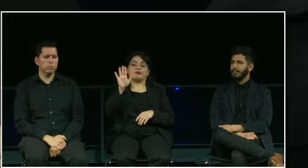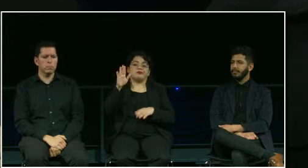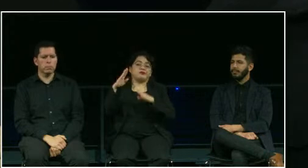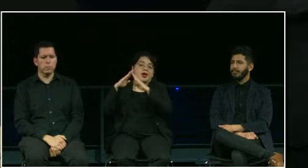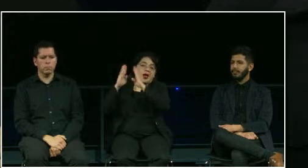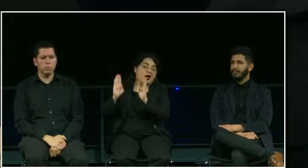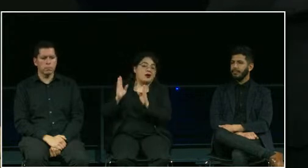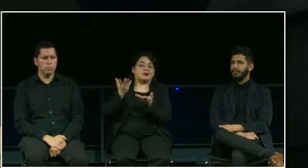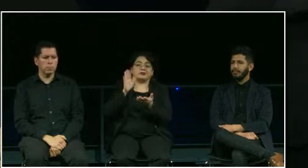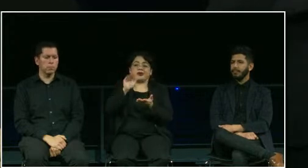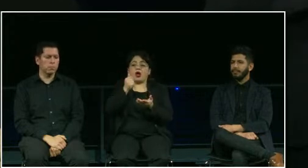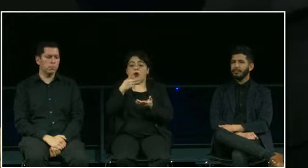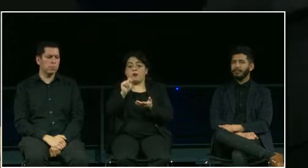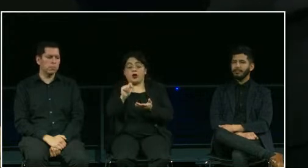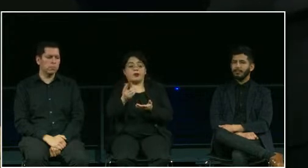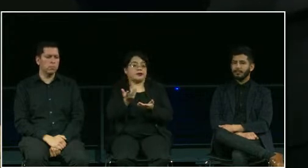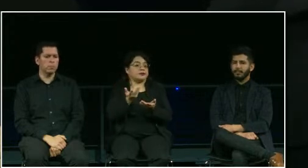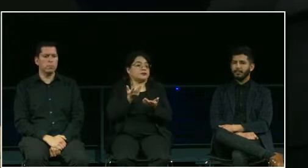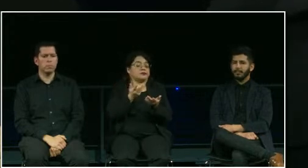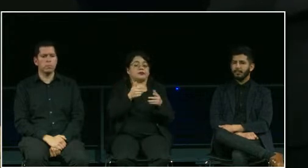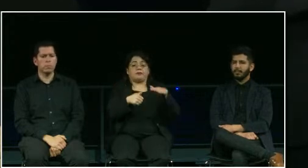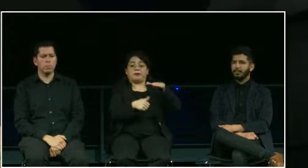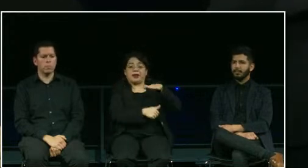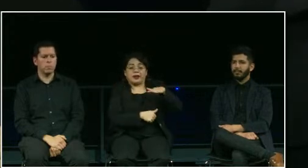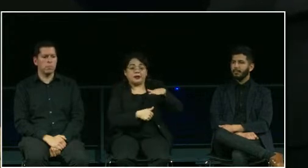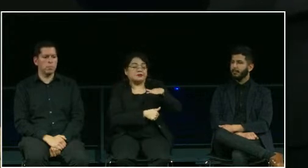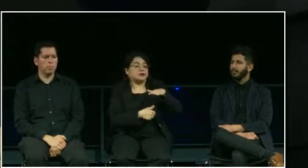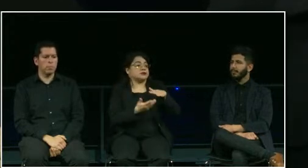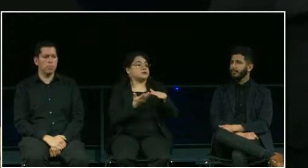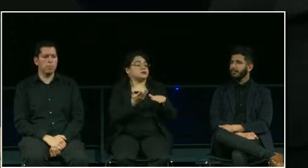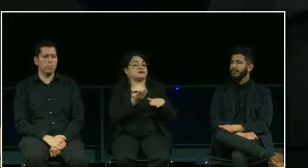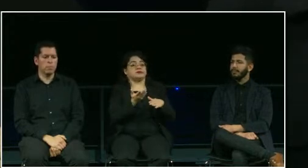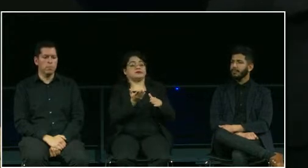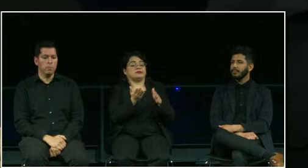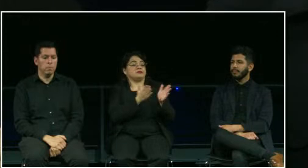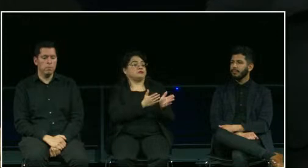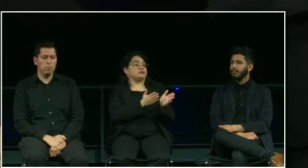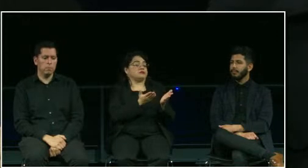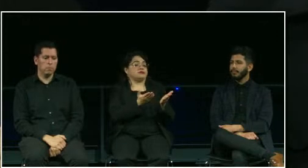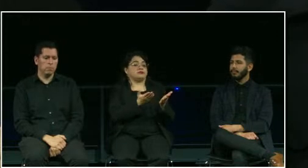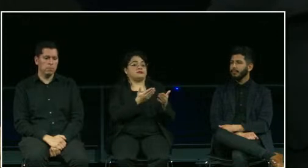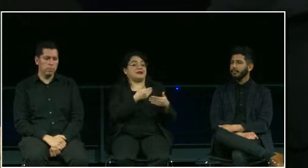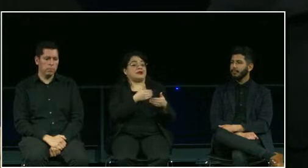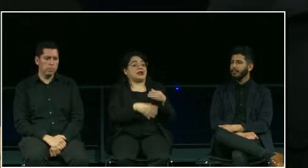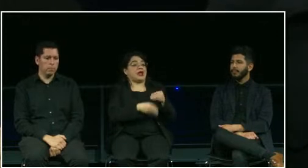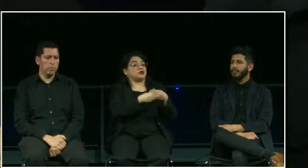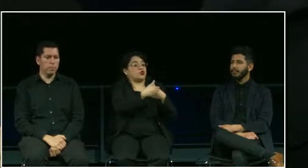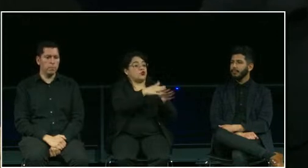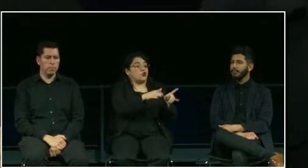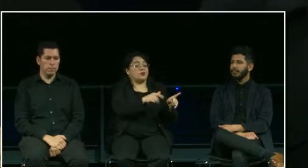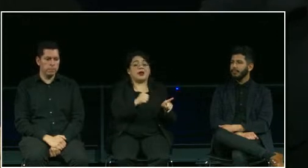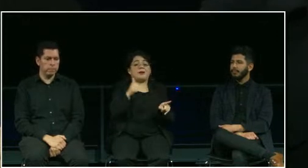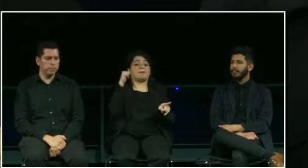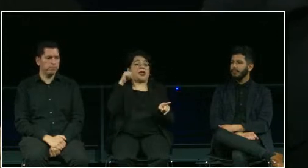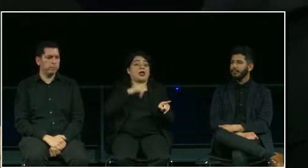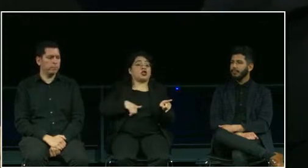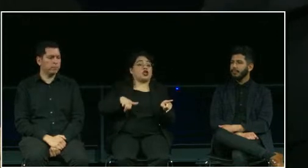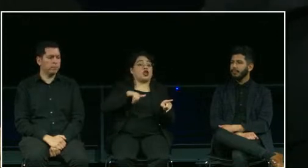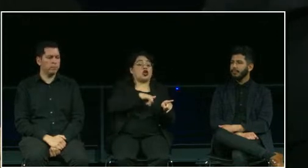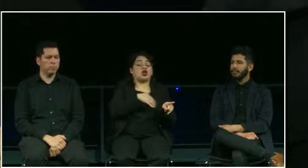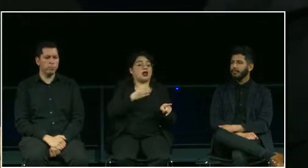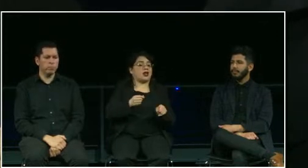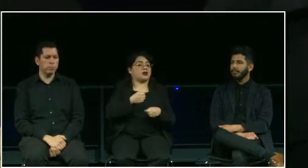houses, apartments. They went into their basements. They went into their extra rooms. They went into their backyards and